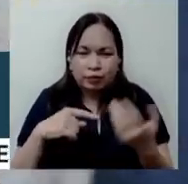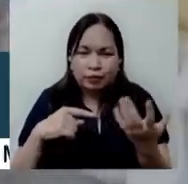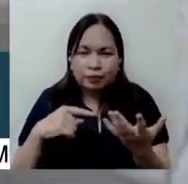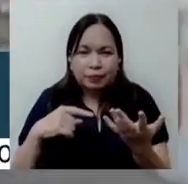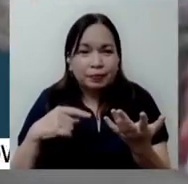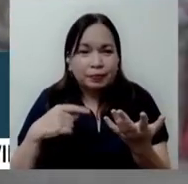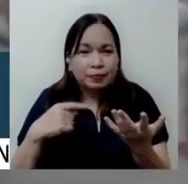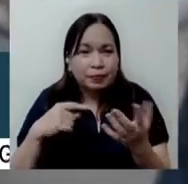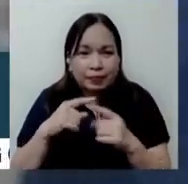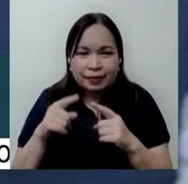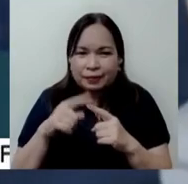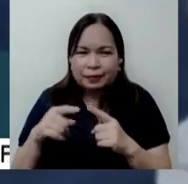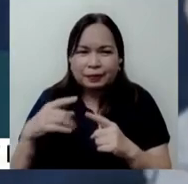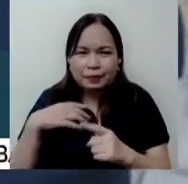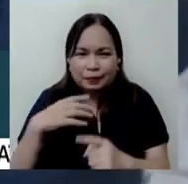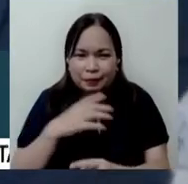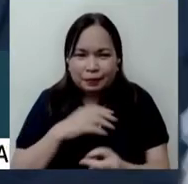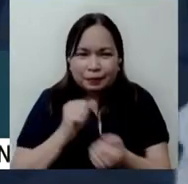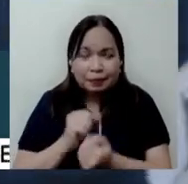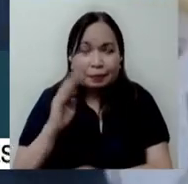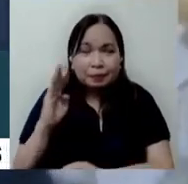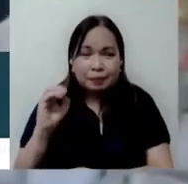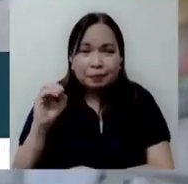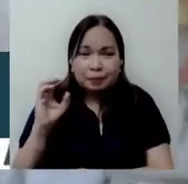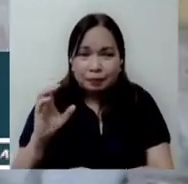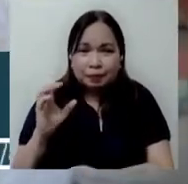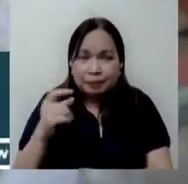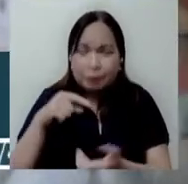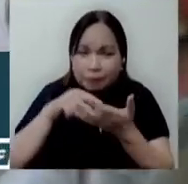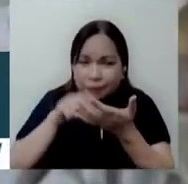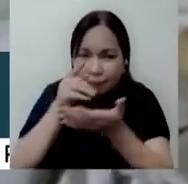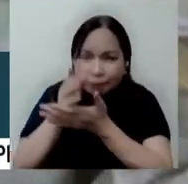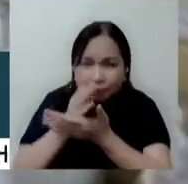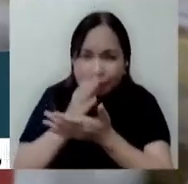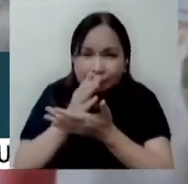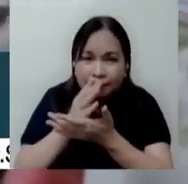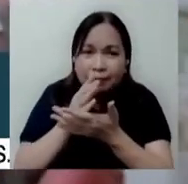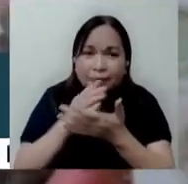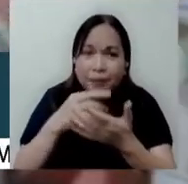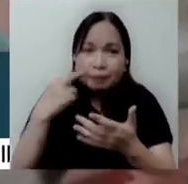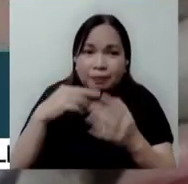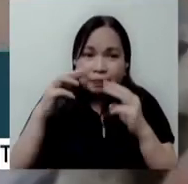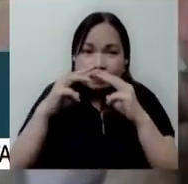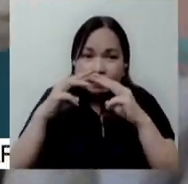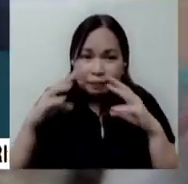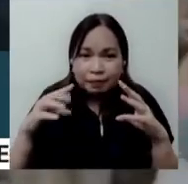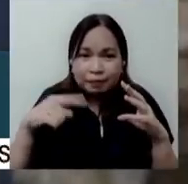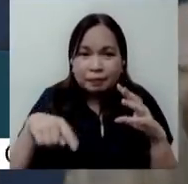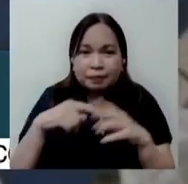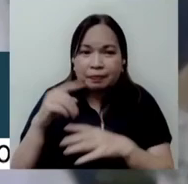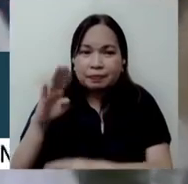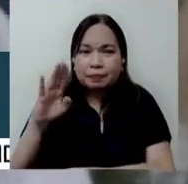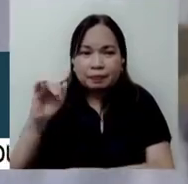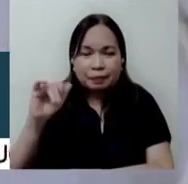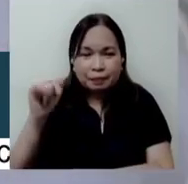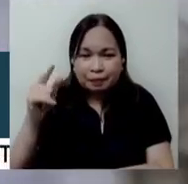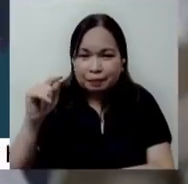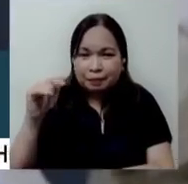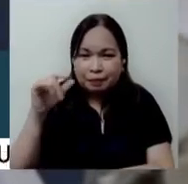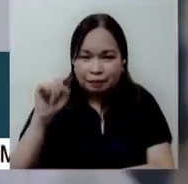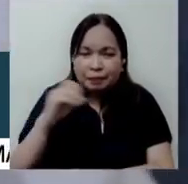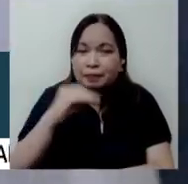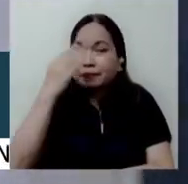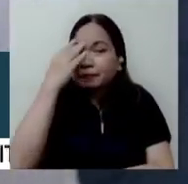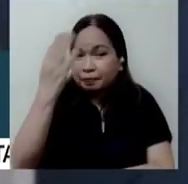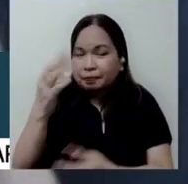together with the Bureau of Customs did a surprise inspection in four rice warehouses in Balagtas and Bukawe, Bulacan. This comes